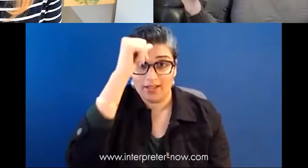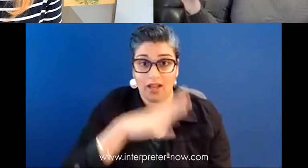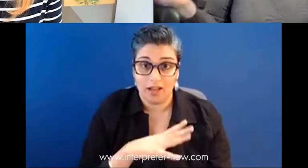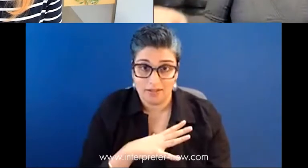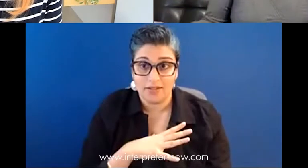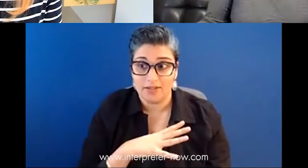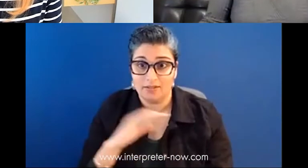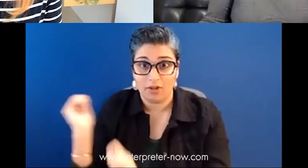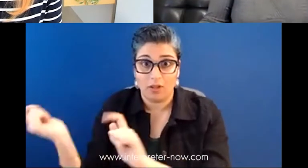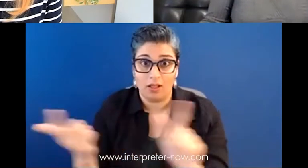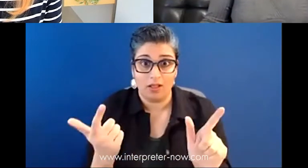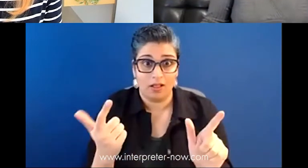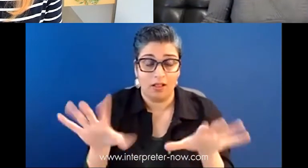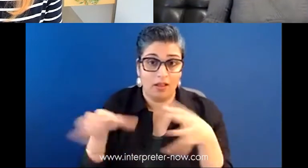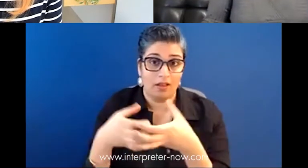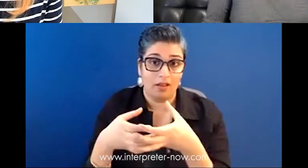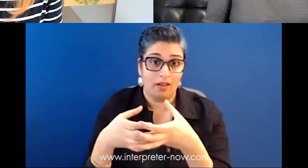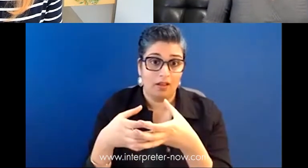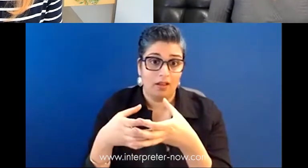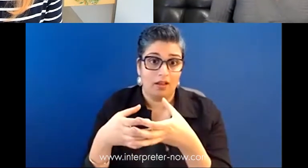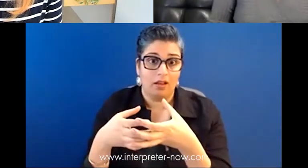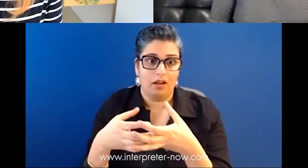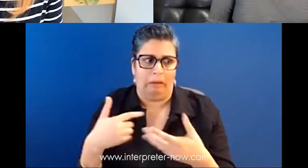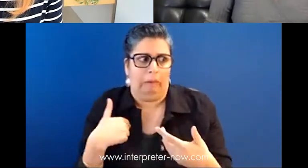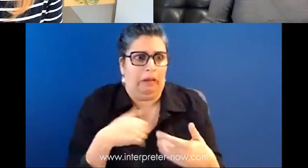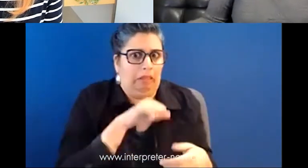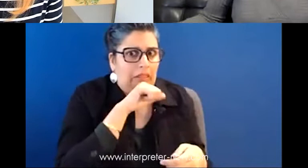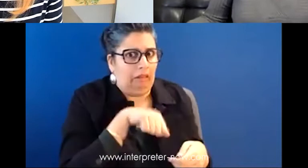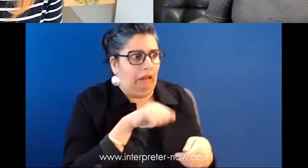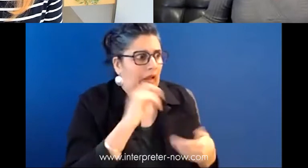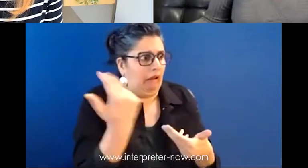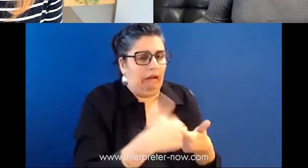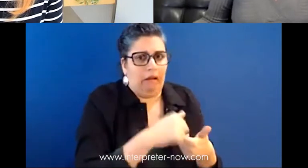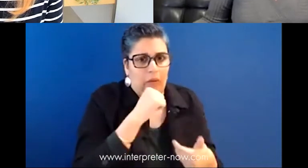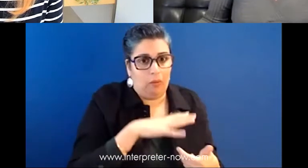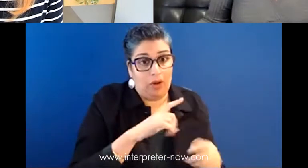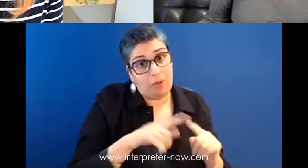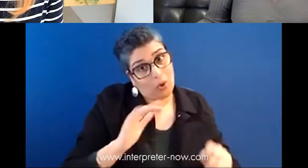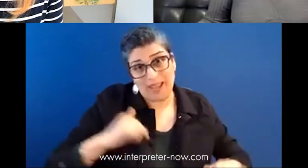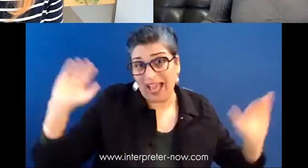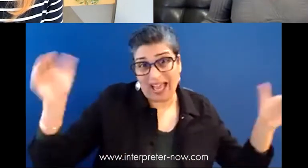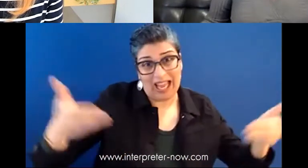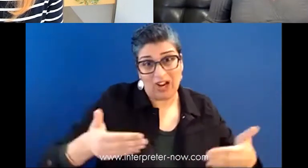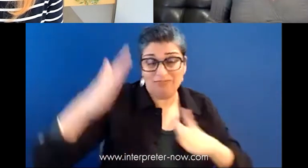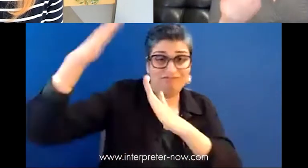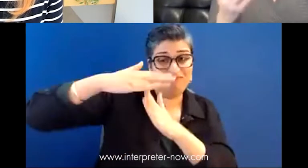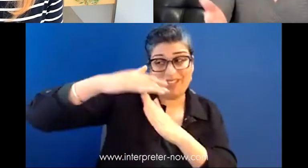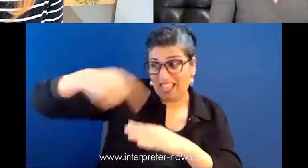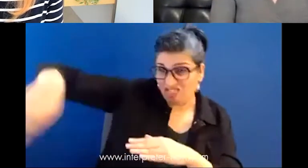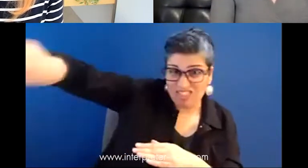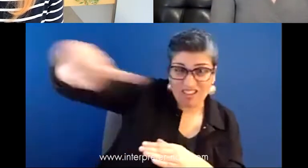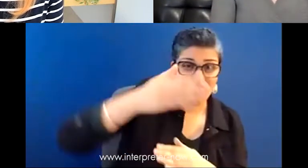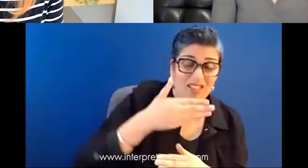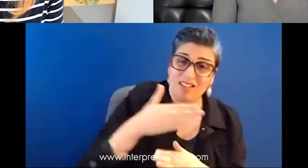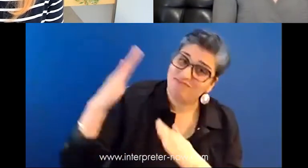And they say, God, we'd love to have a woman or a Black guy on the team, but we hire the best. And these are the best people. And we